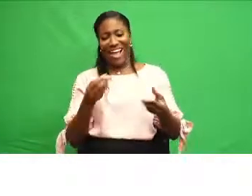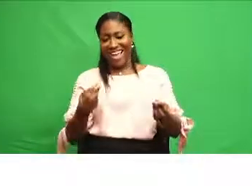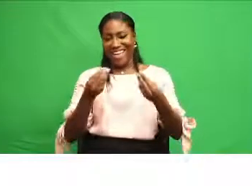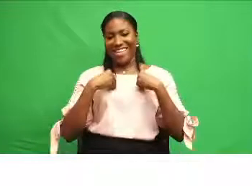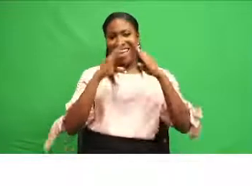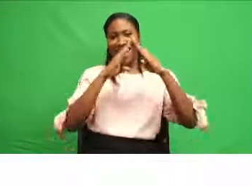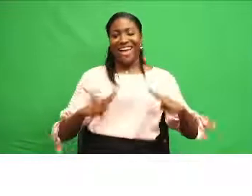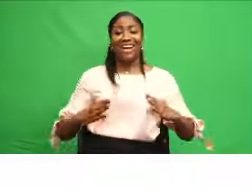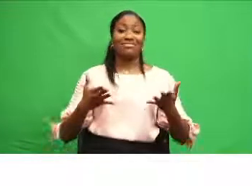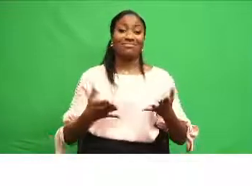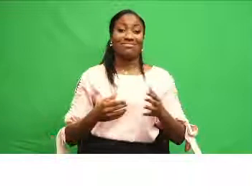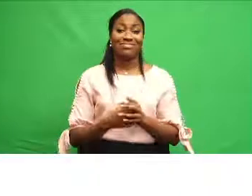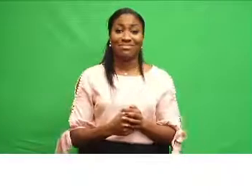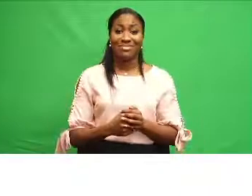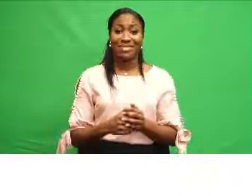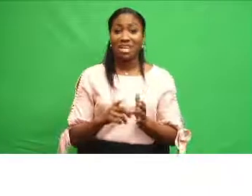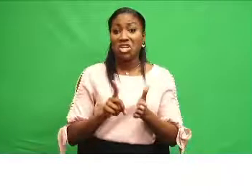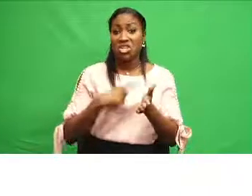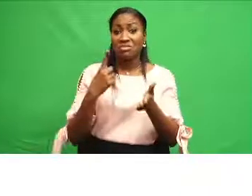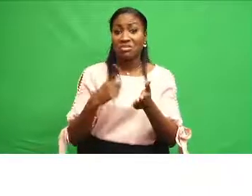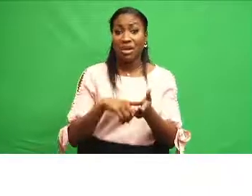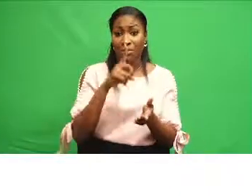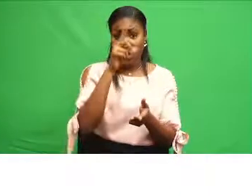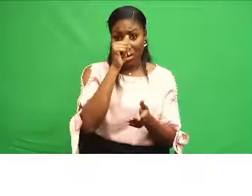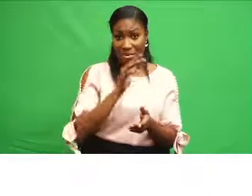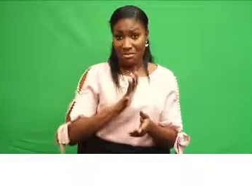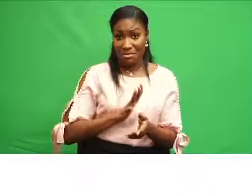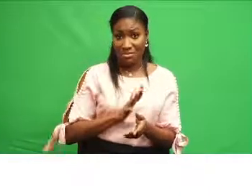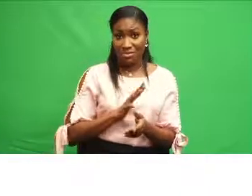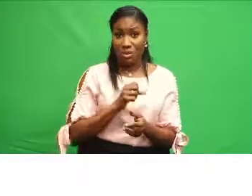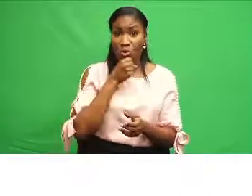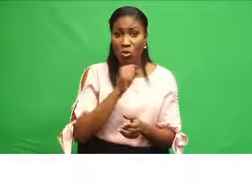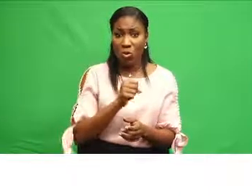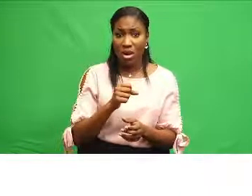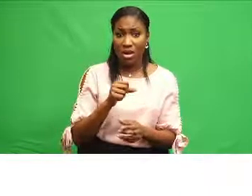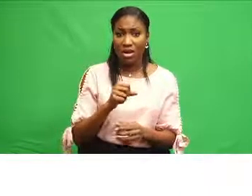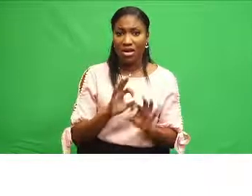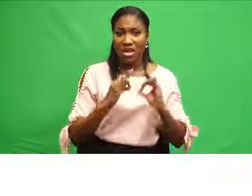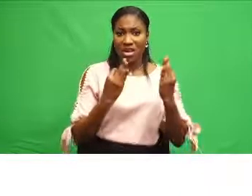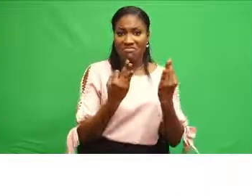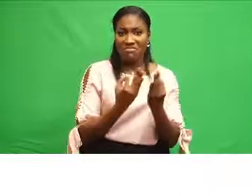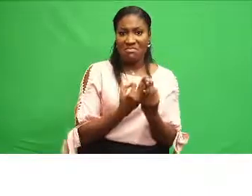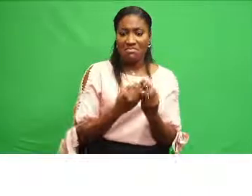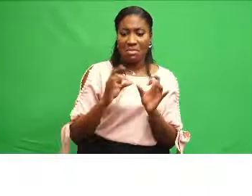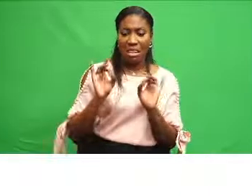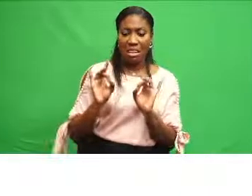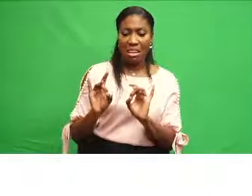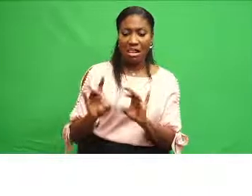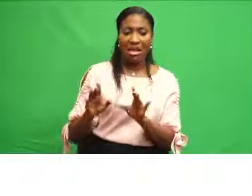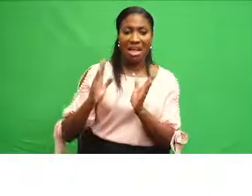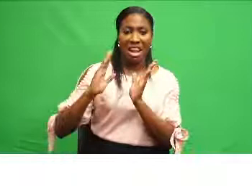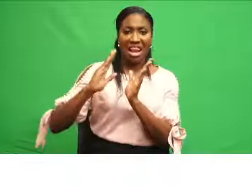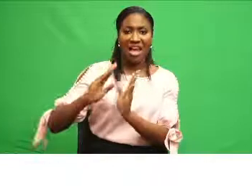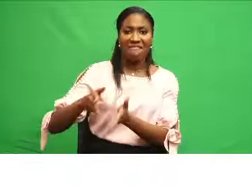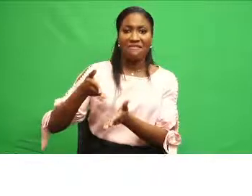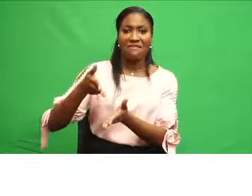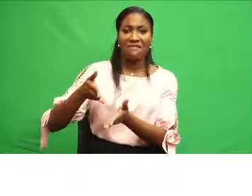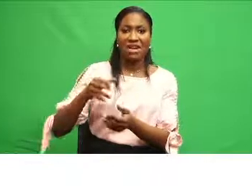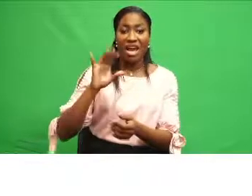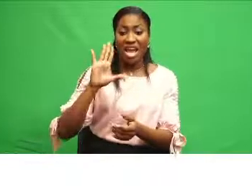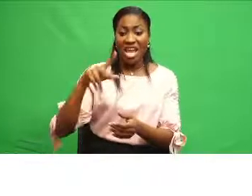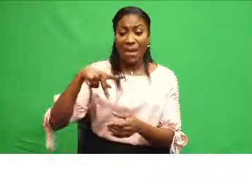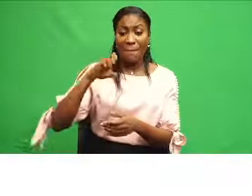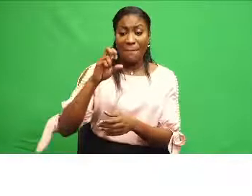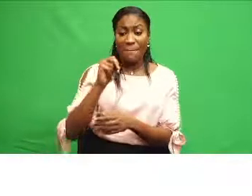an elder was left alone, neglected, but at the same time, we're seeing persons squandering their money and they had no basic lights and water and that sort of